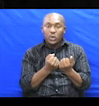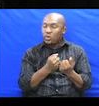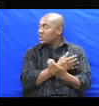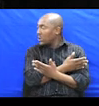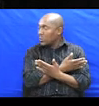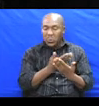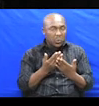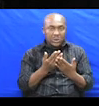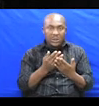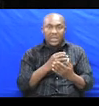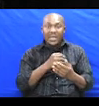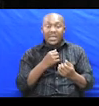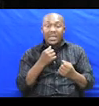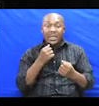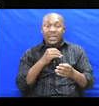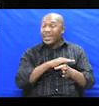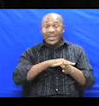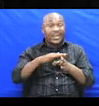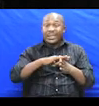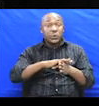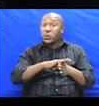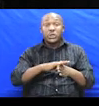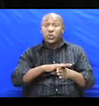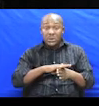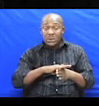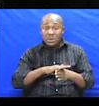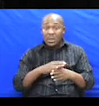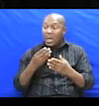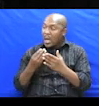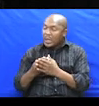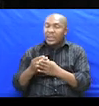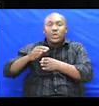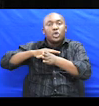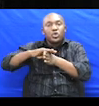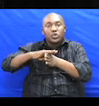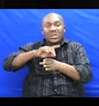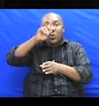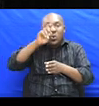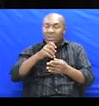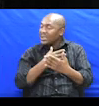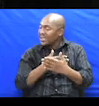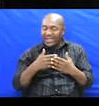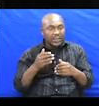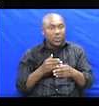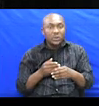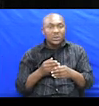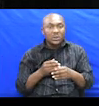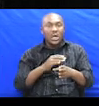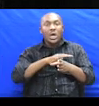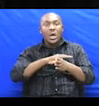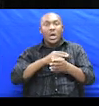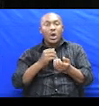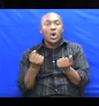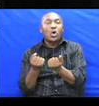means Africans produced what they did not consume and consumed what they didn't produce.